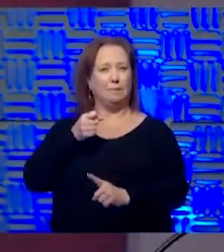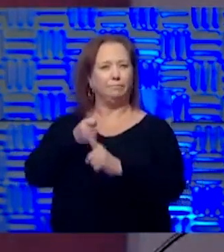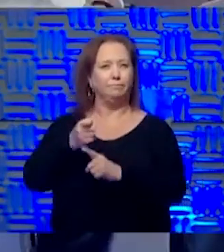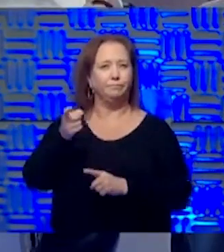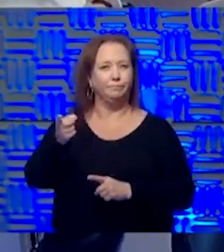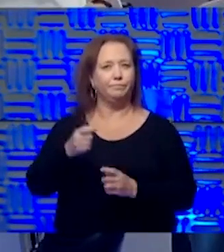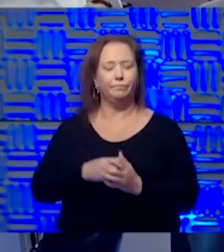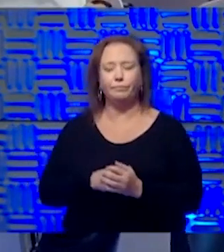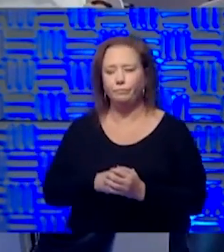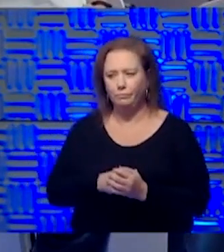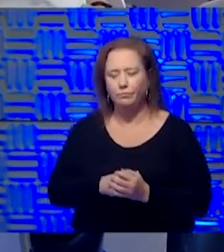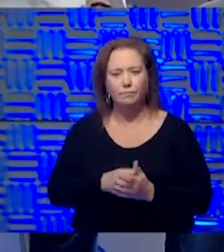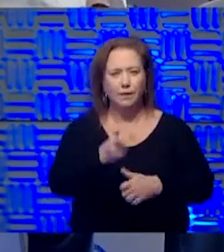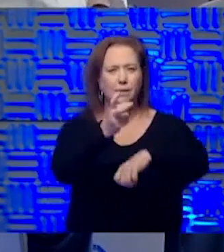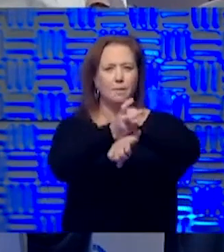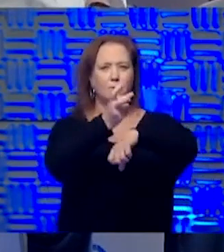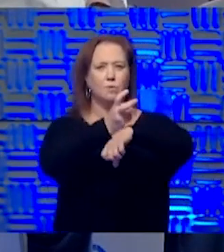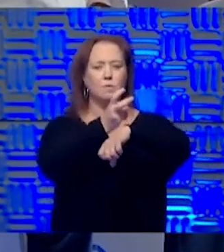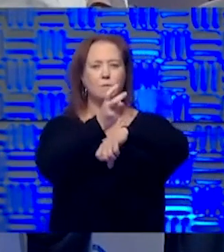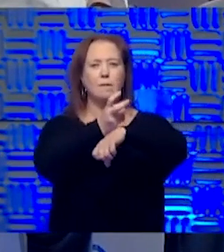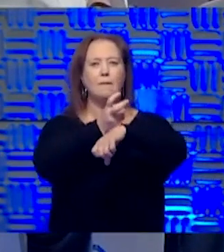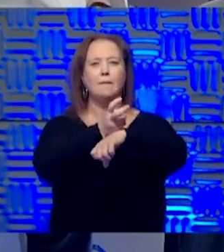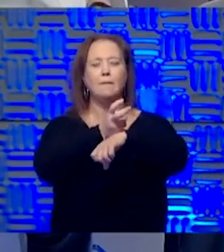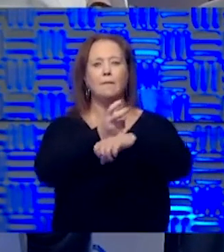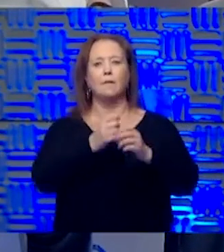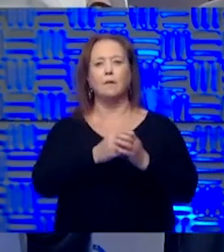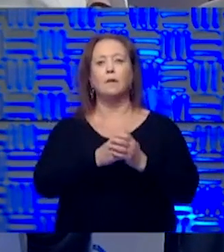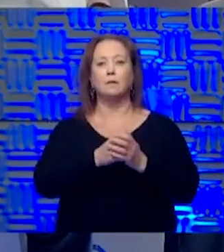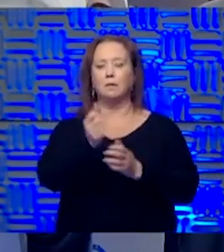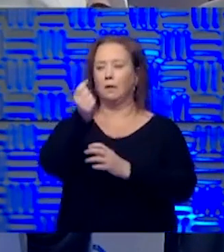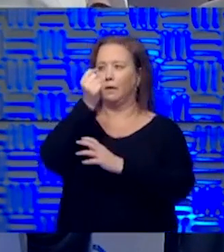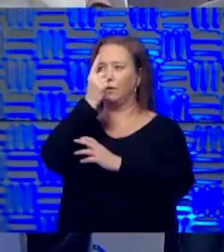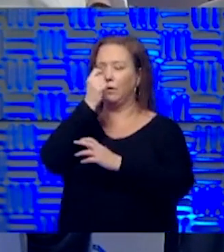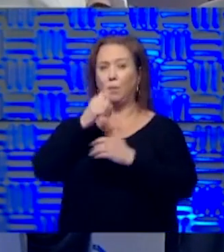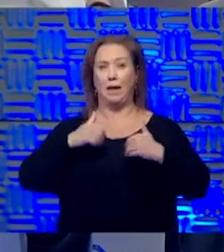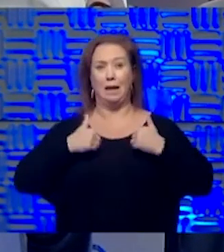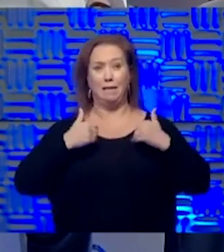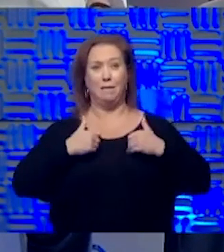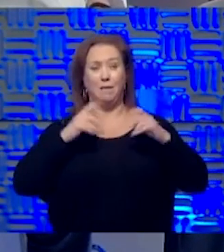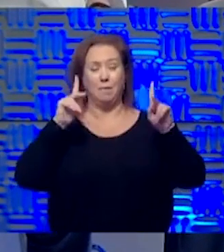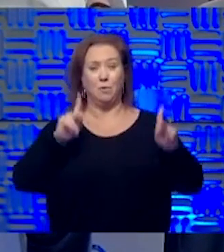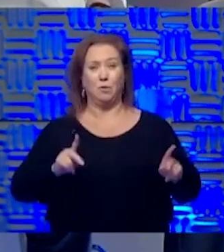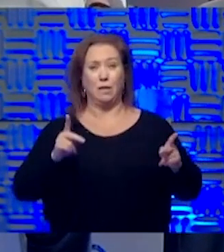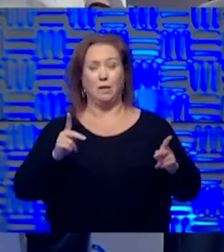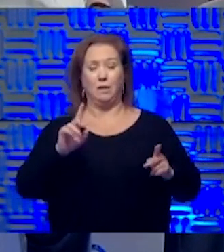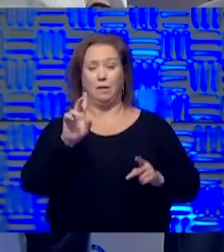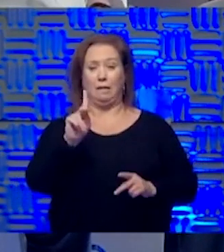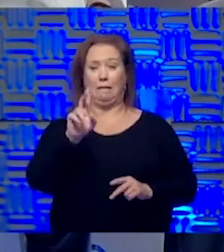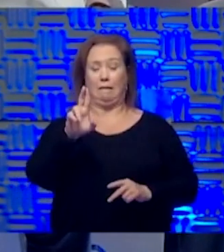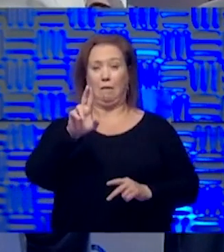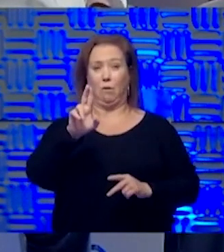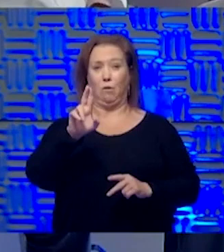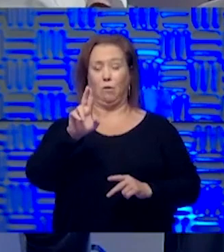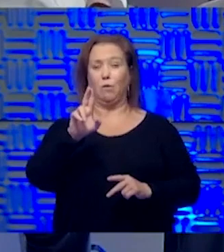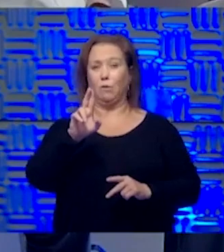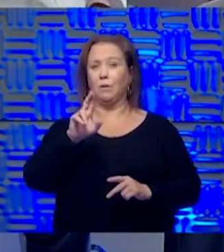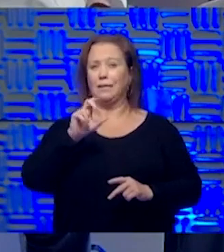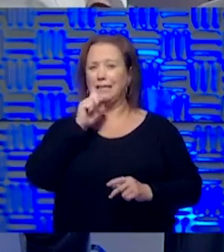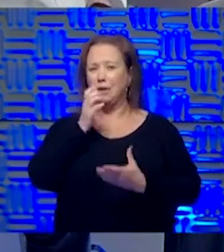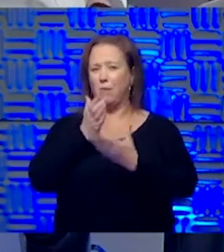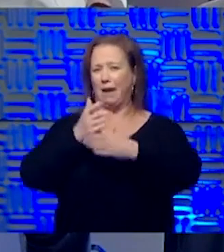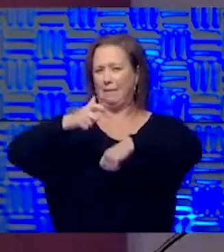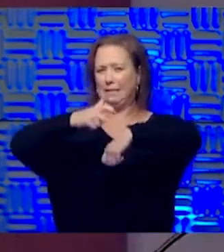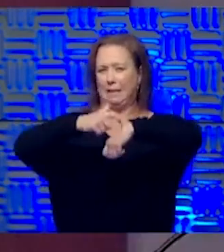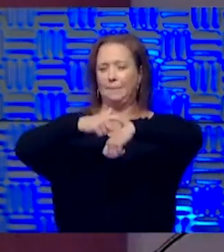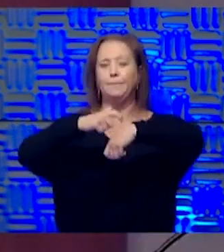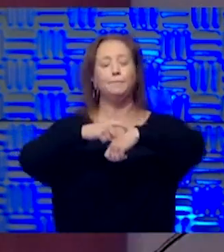those are tough things, and I think I understand we had a young person here at KU who maybe not got here quite in time.